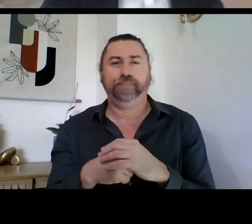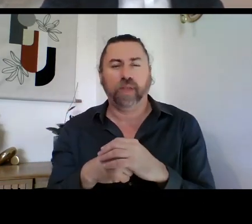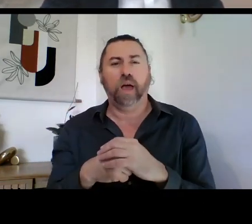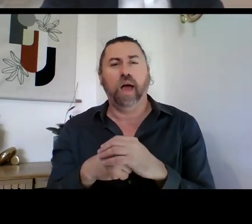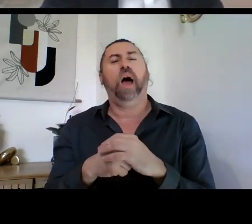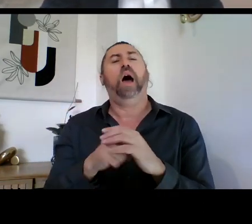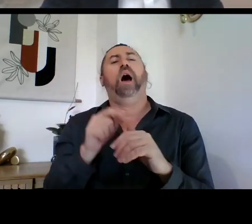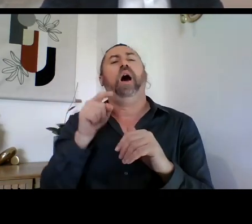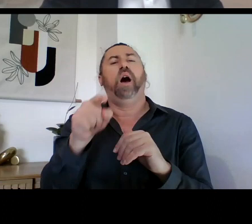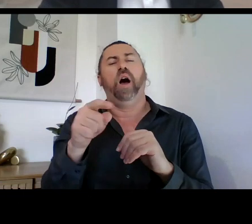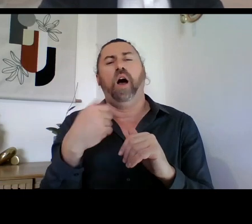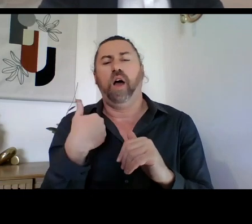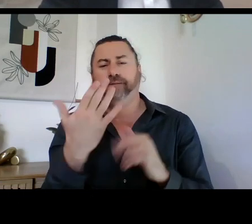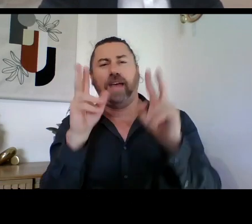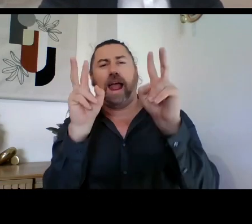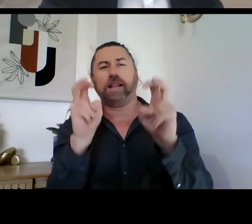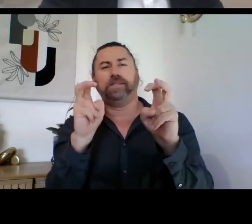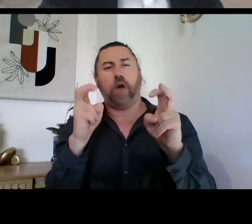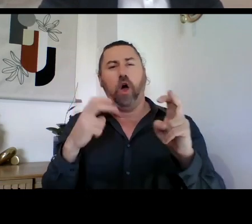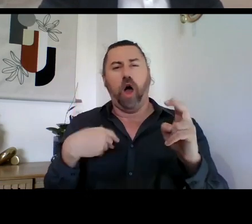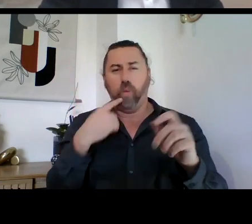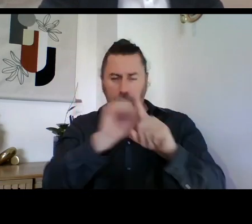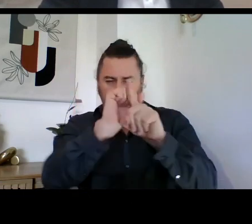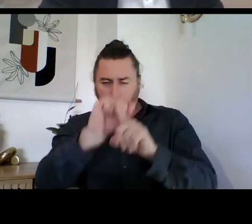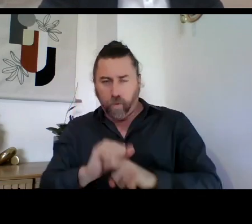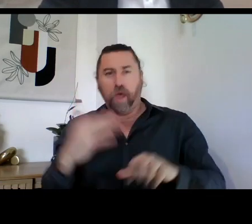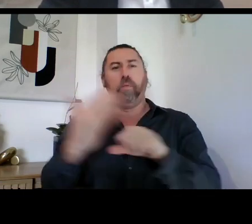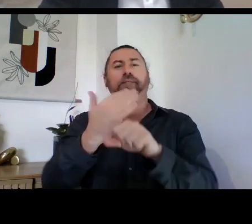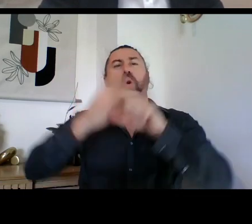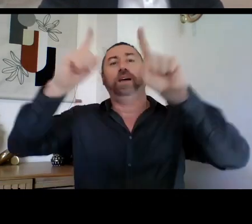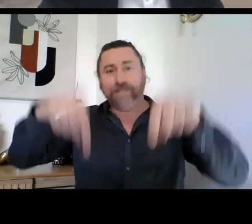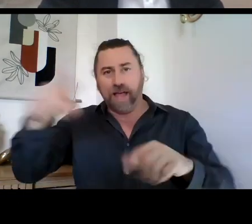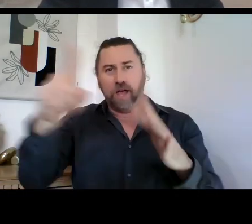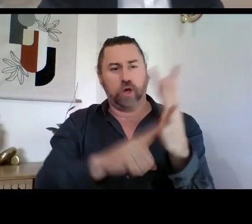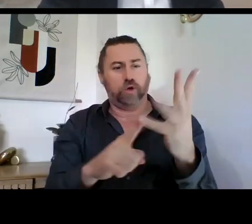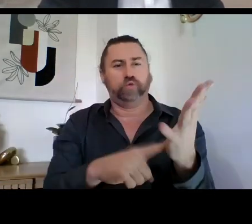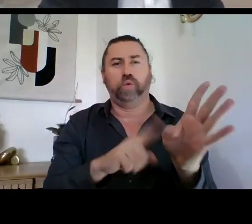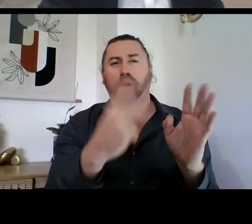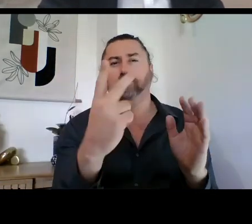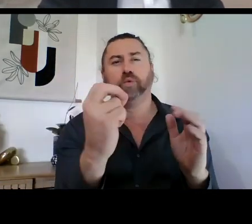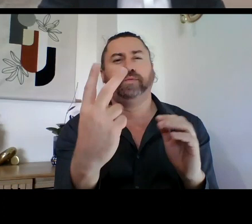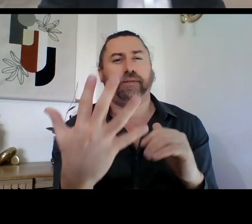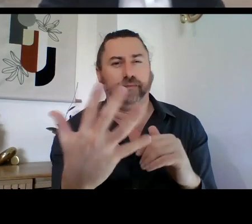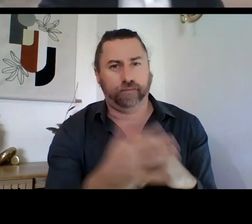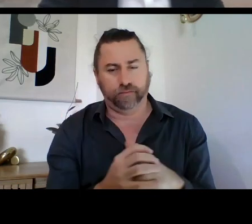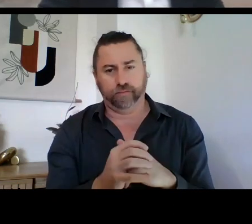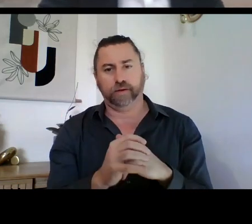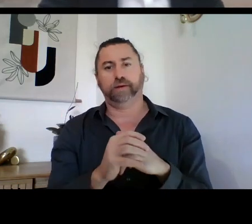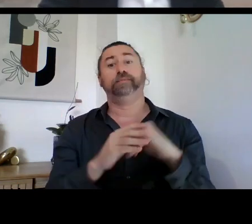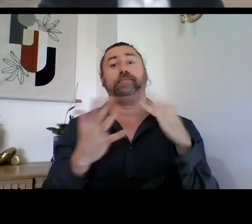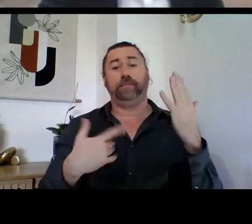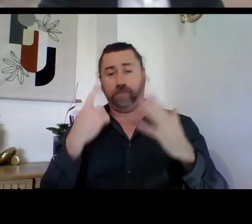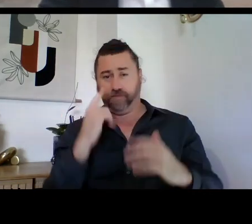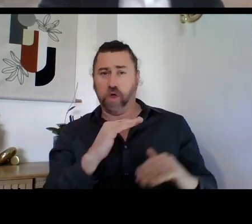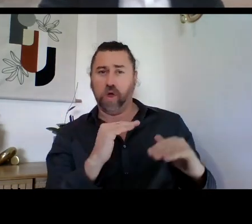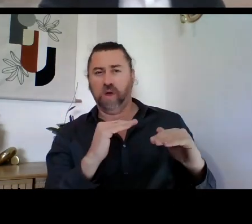these classifications ahead of the July 2025 start date. So firstly, we're looking at the